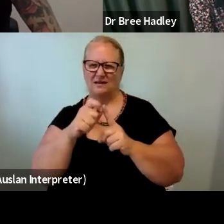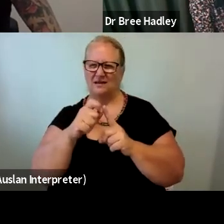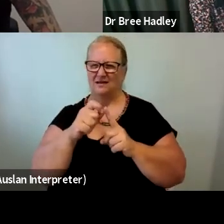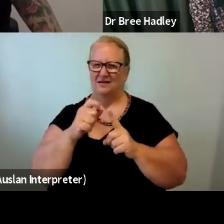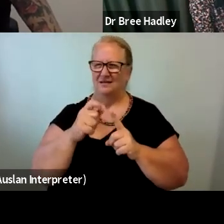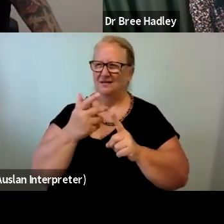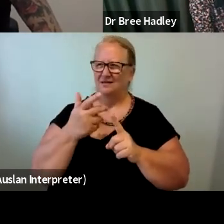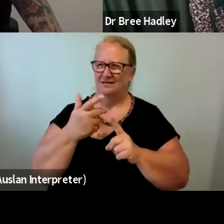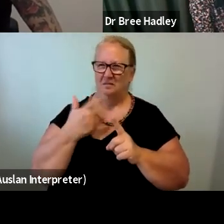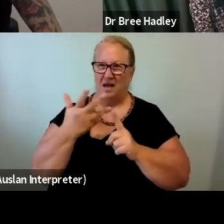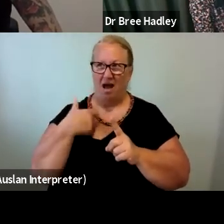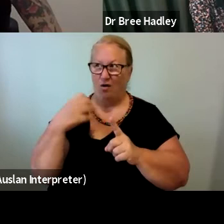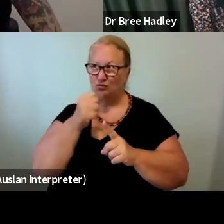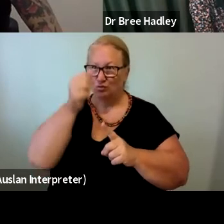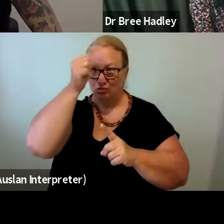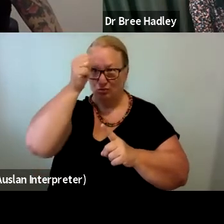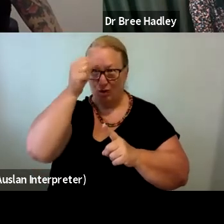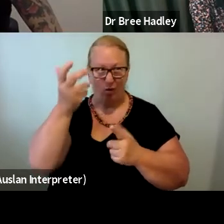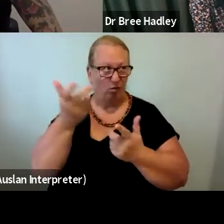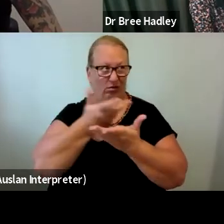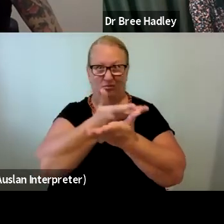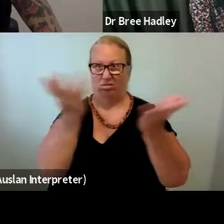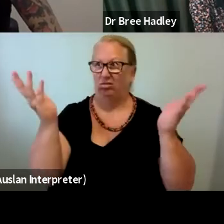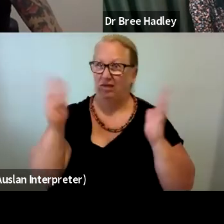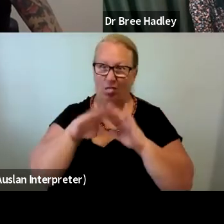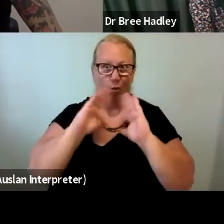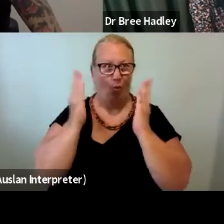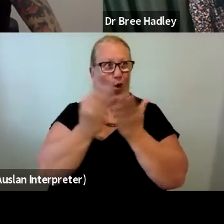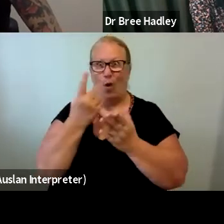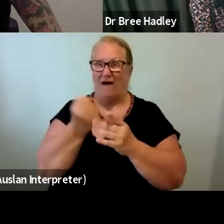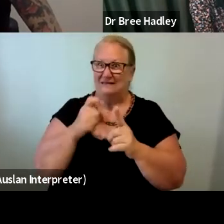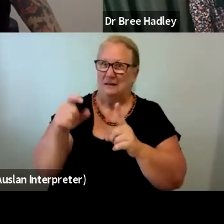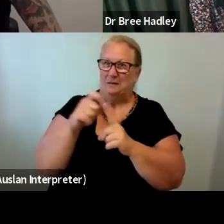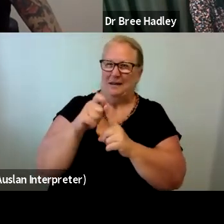I should know everyone else in the world who has CP.